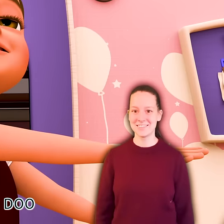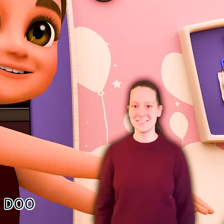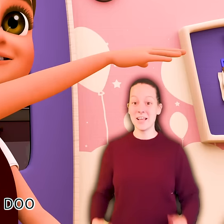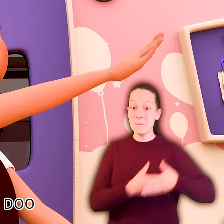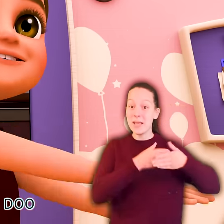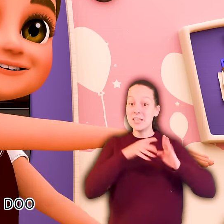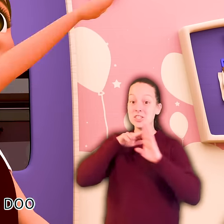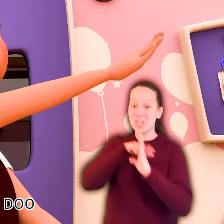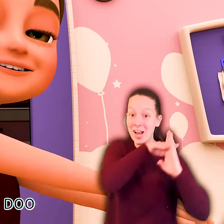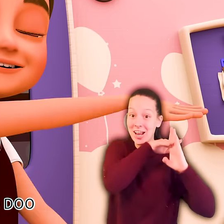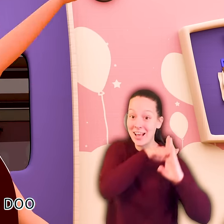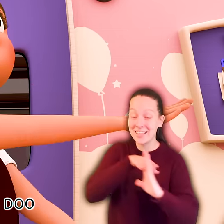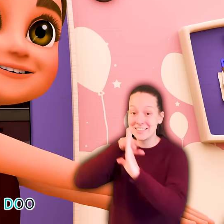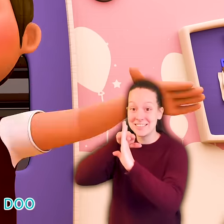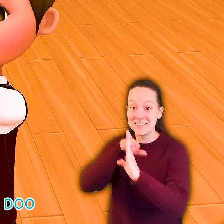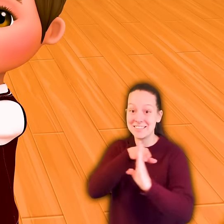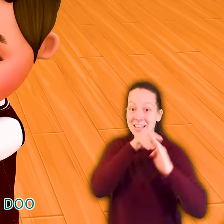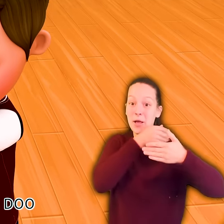baby